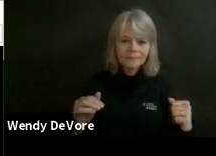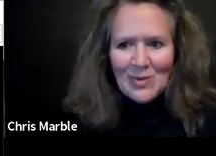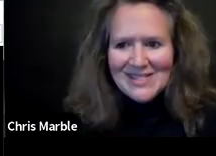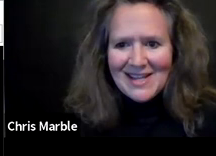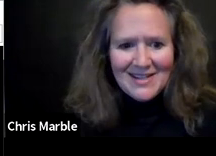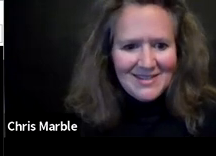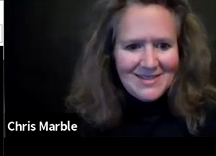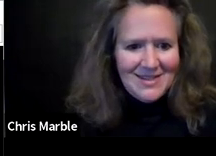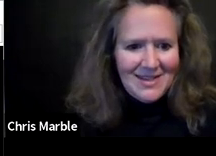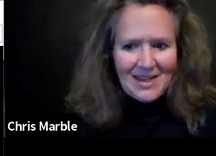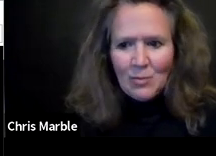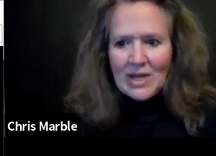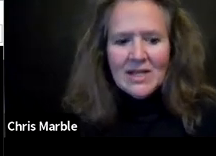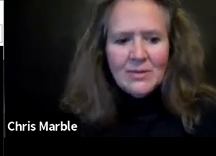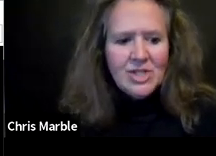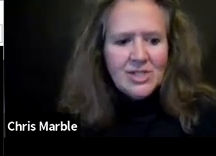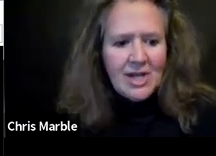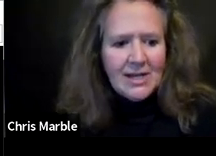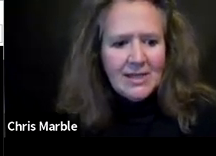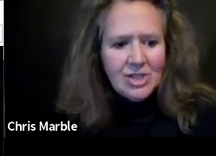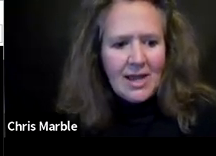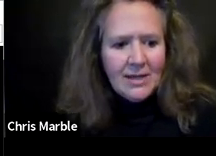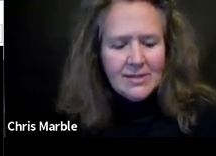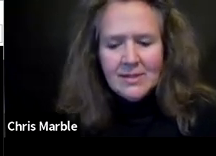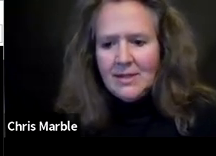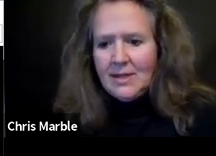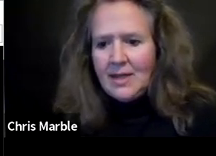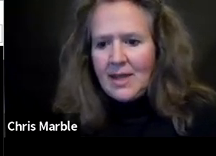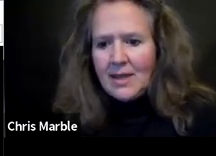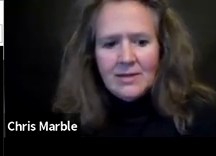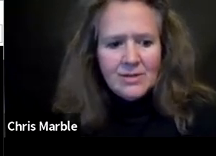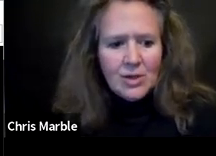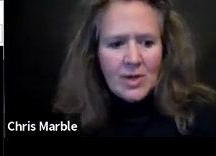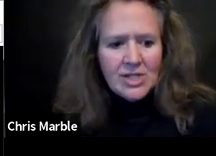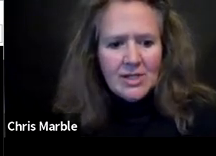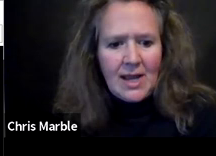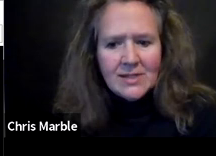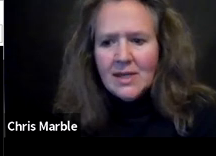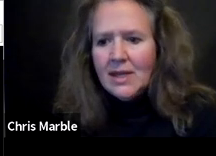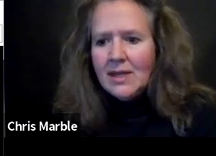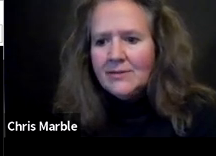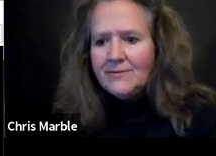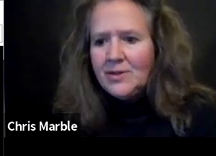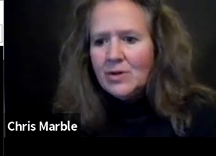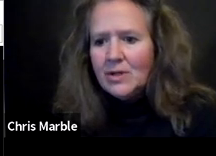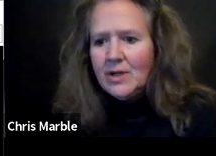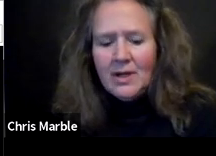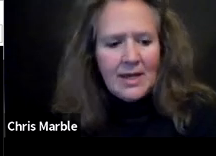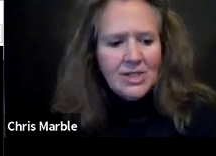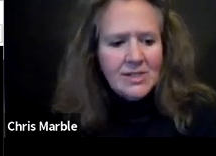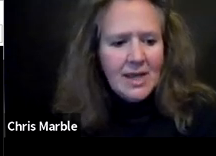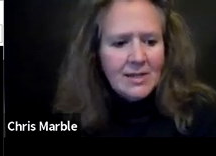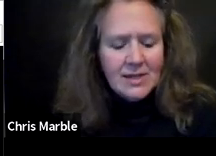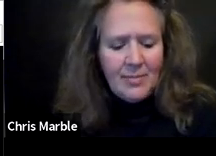Hold on one second. Um, Wendy, I was just checking the chats and there's a question asking if your